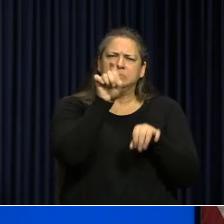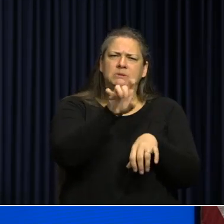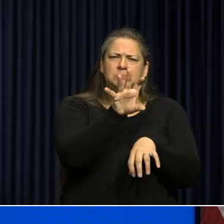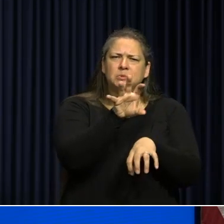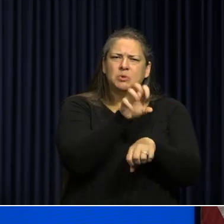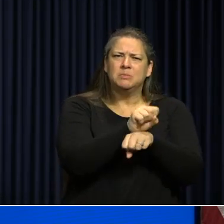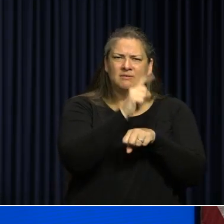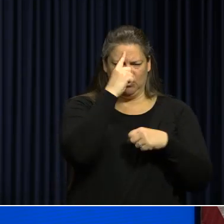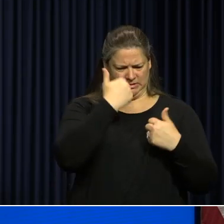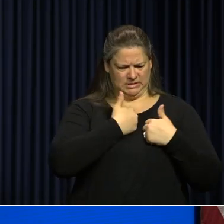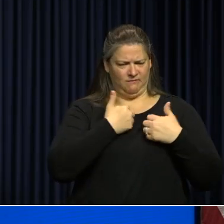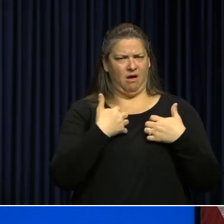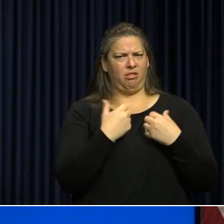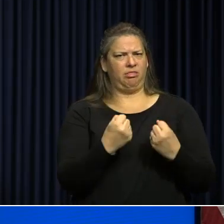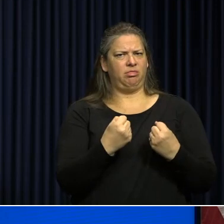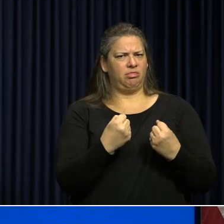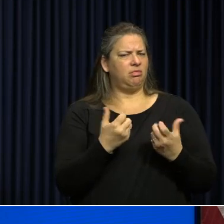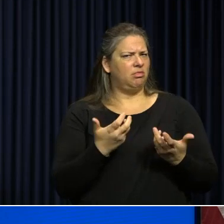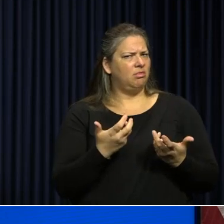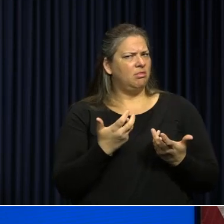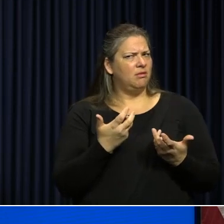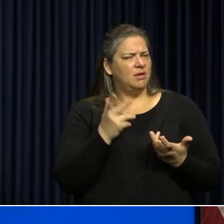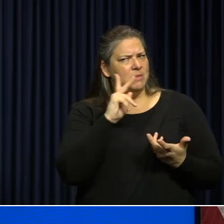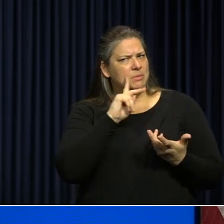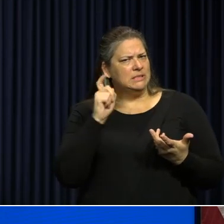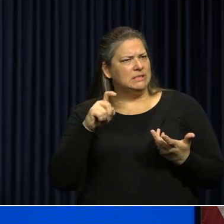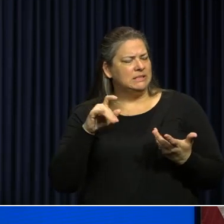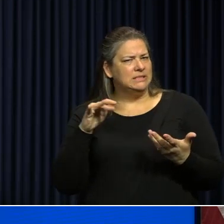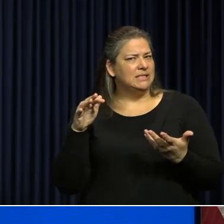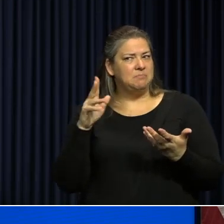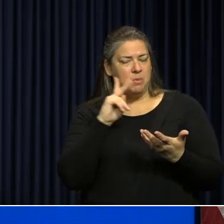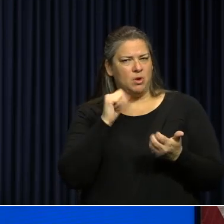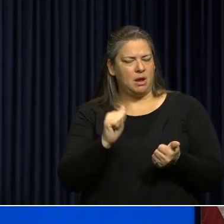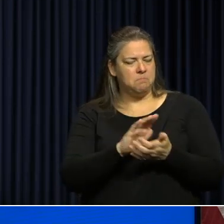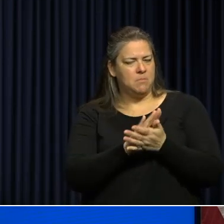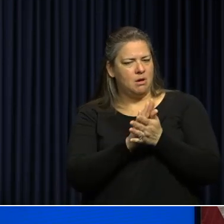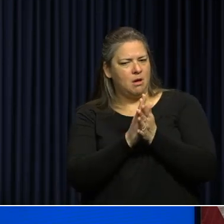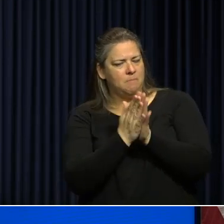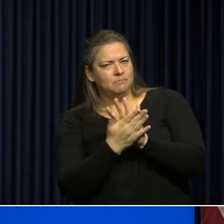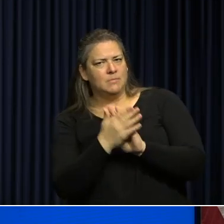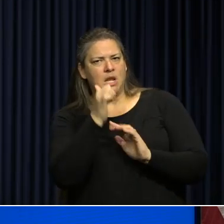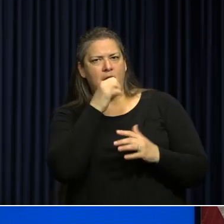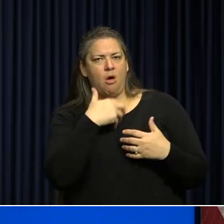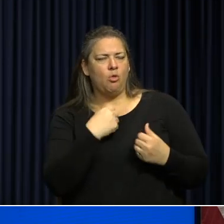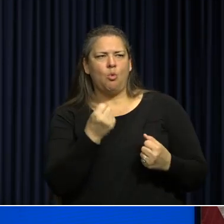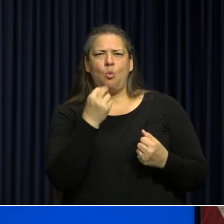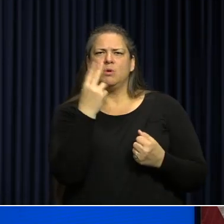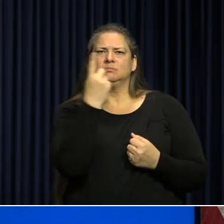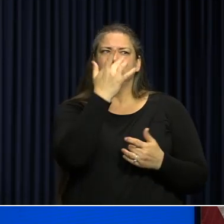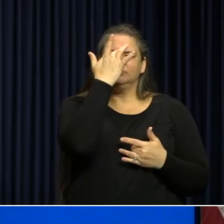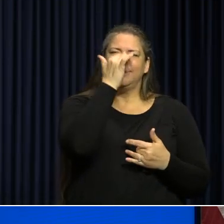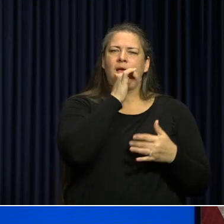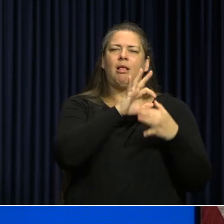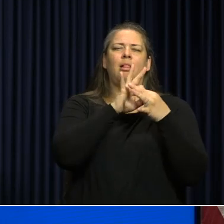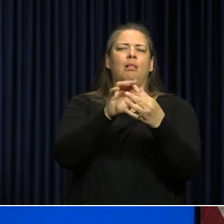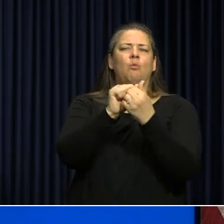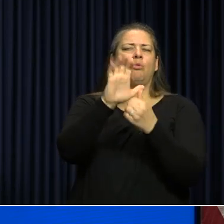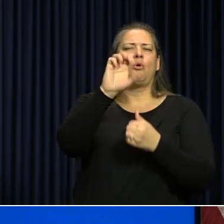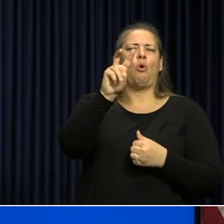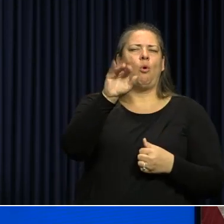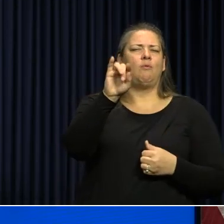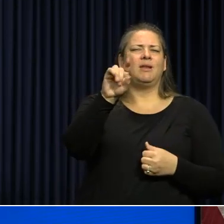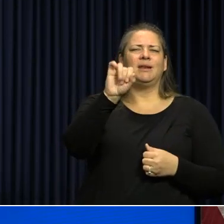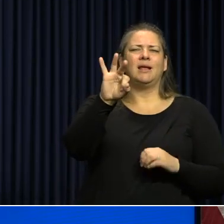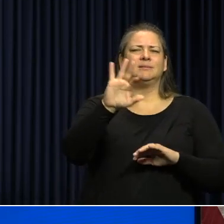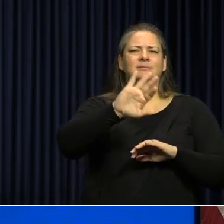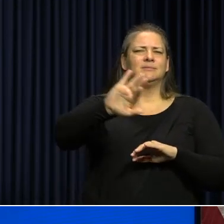keep themselves healthy. And people can grow unhealthy or have issues that are unrelated to COVID-19. Second,